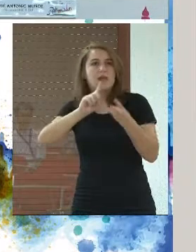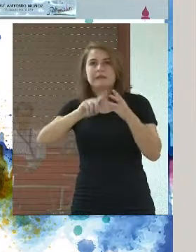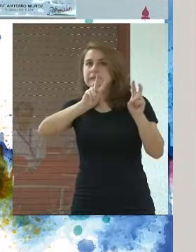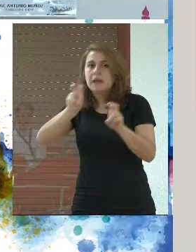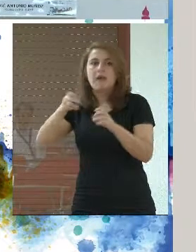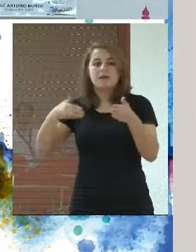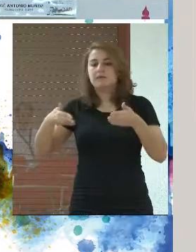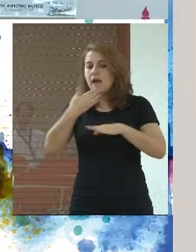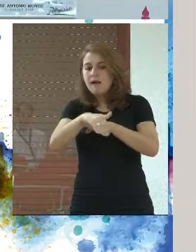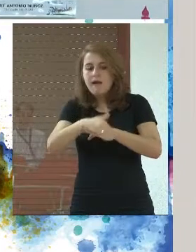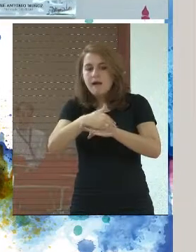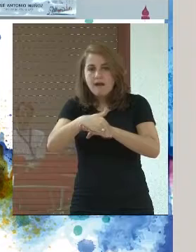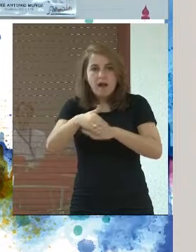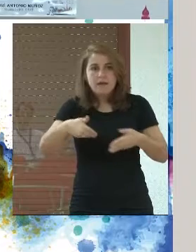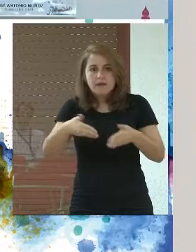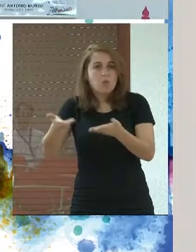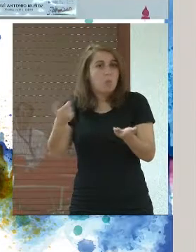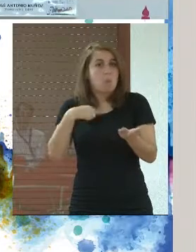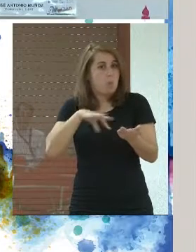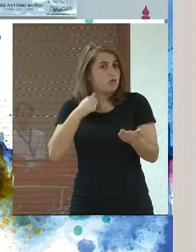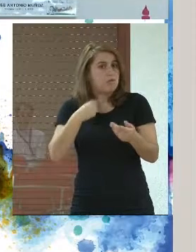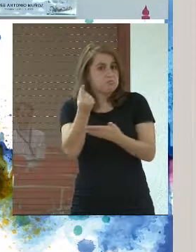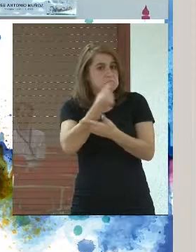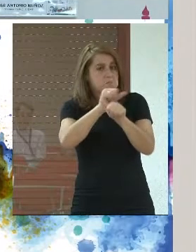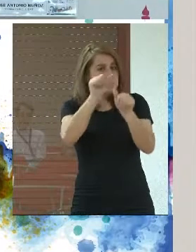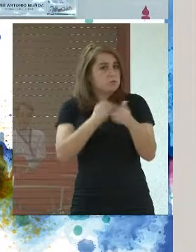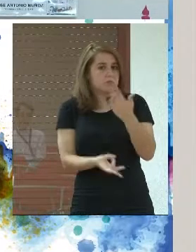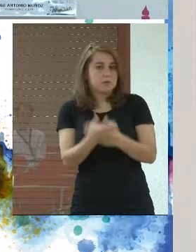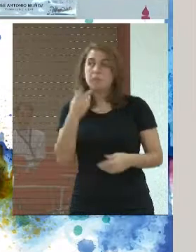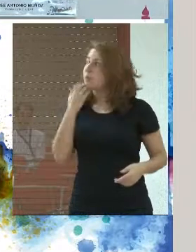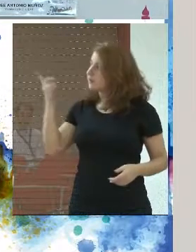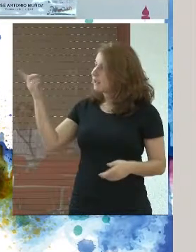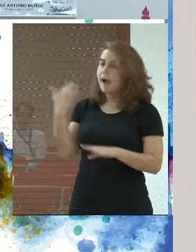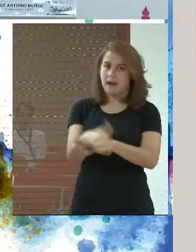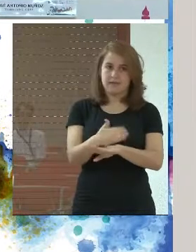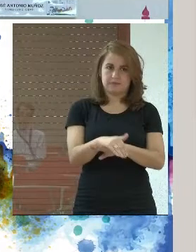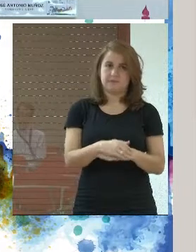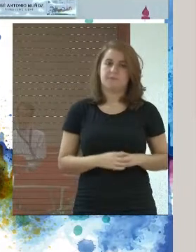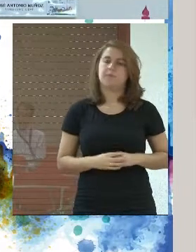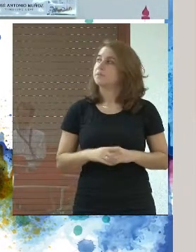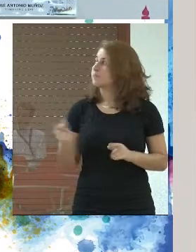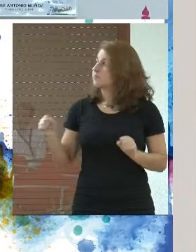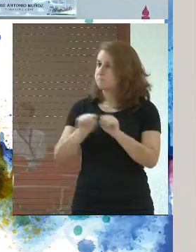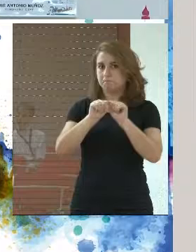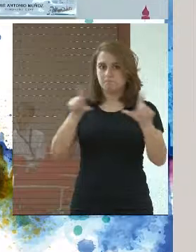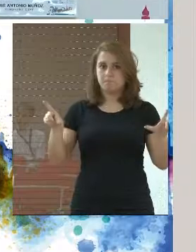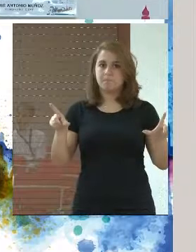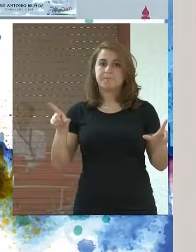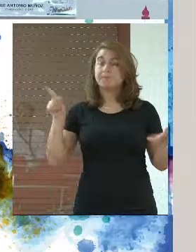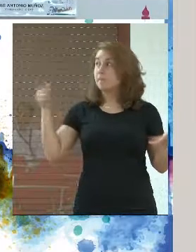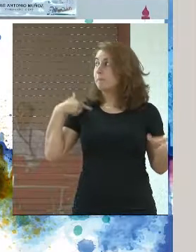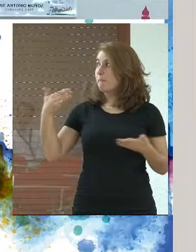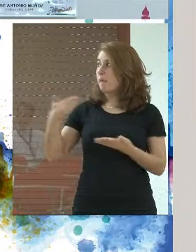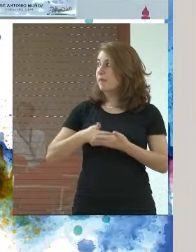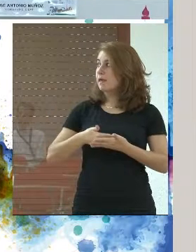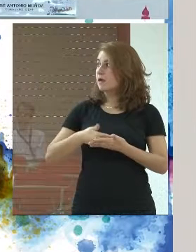topographic map, a relief map, or build my own template. Let's get this